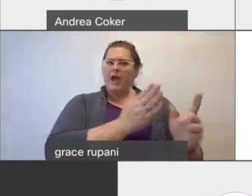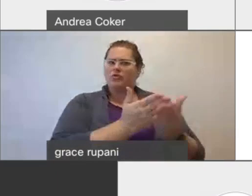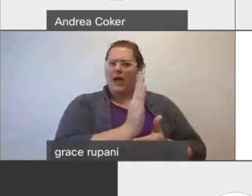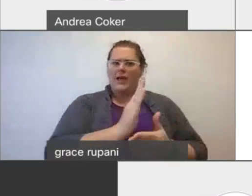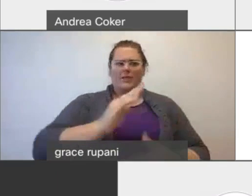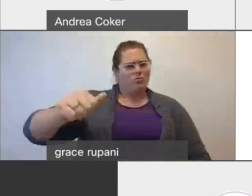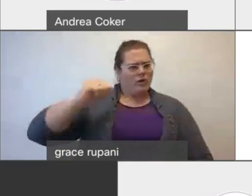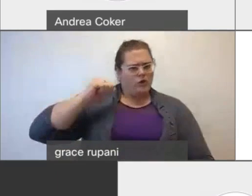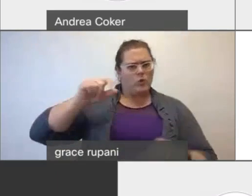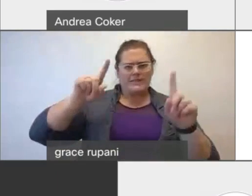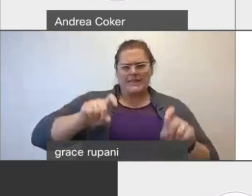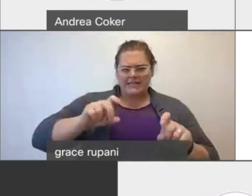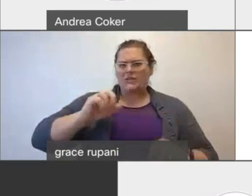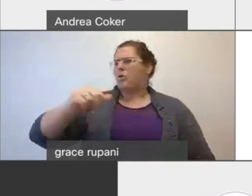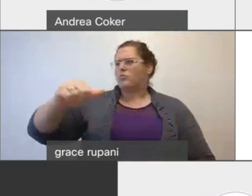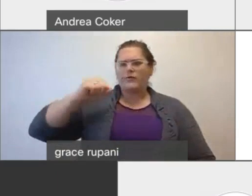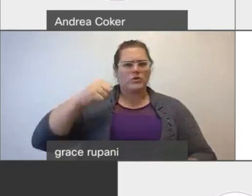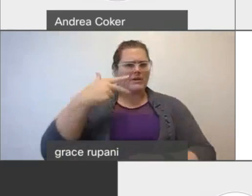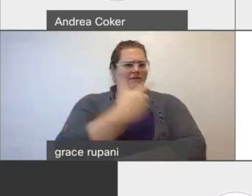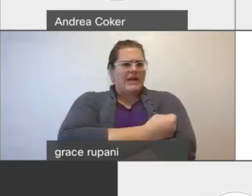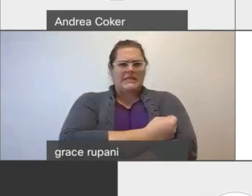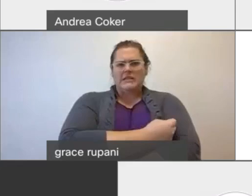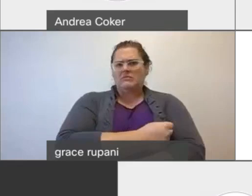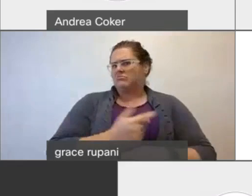have a plan in that. So, for example,